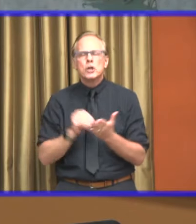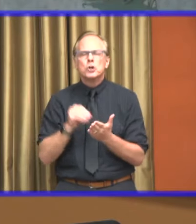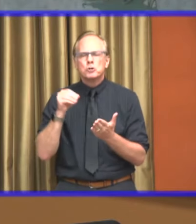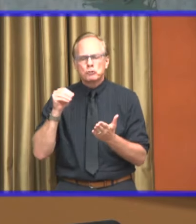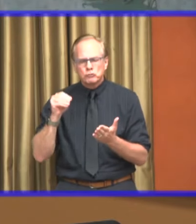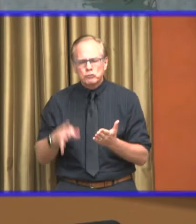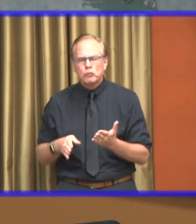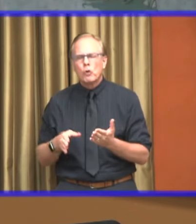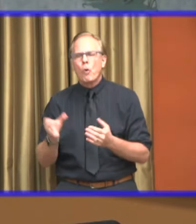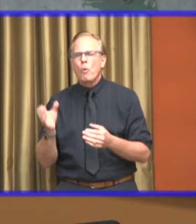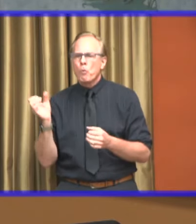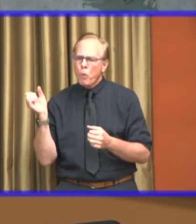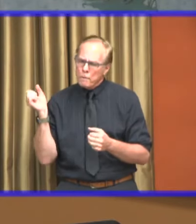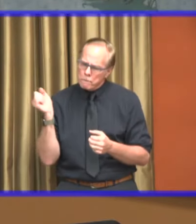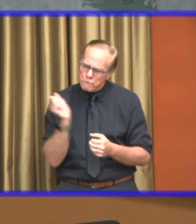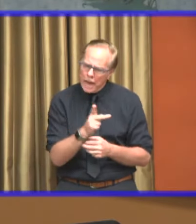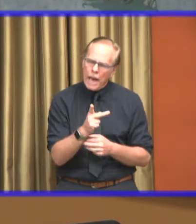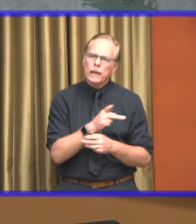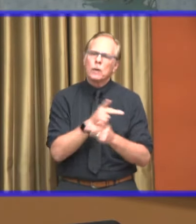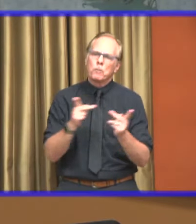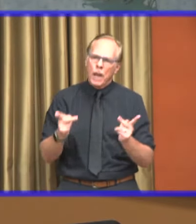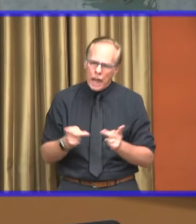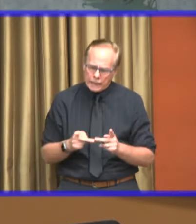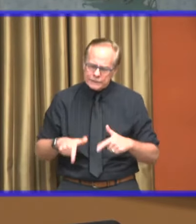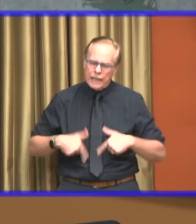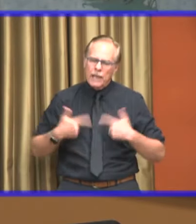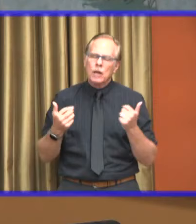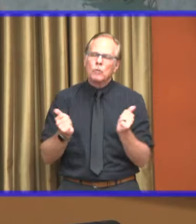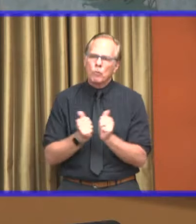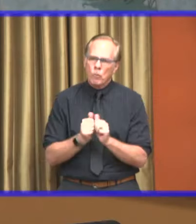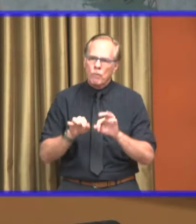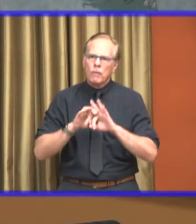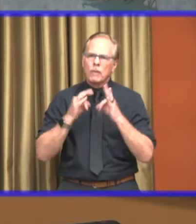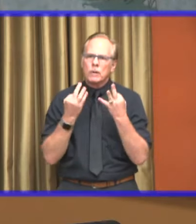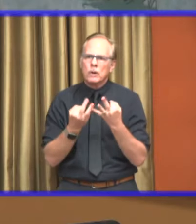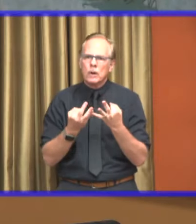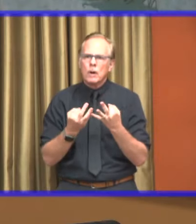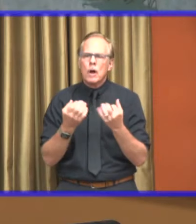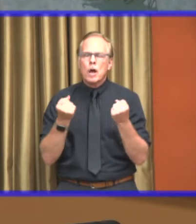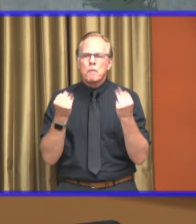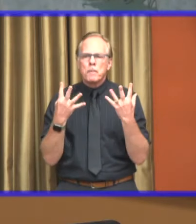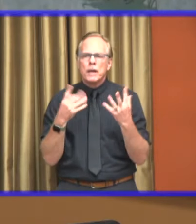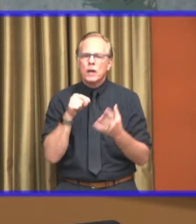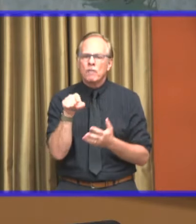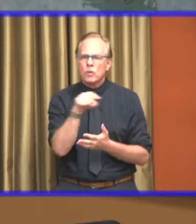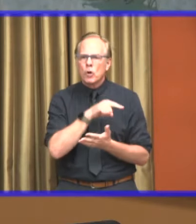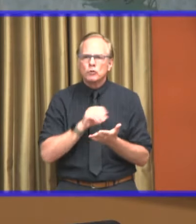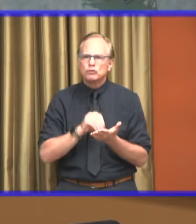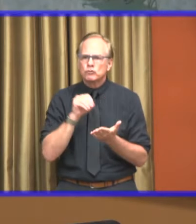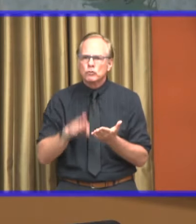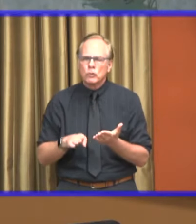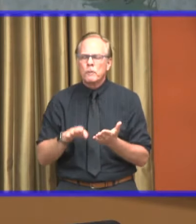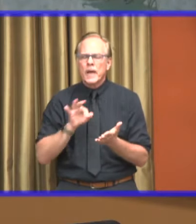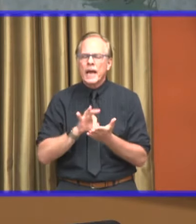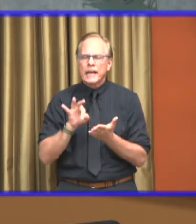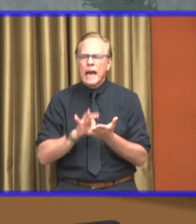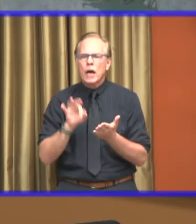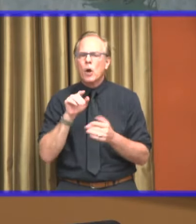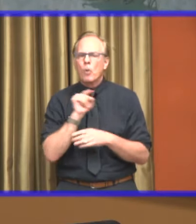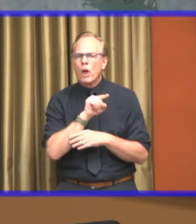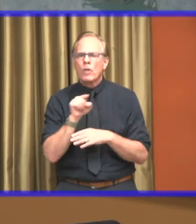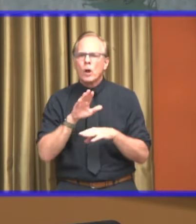go back to their places of residence with their families, and so many of those students will be counted where they were on April